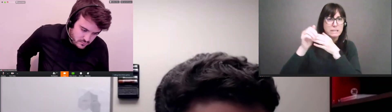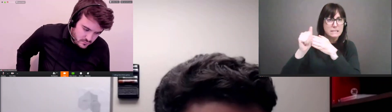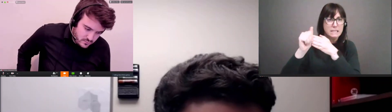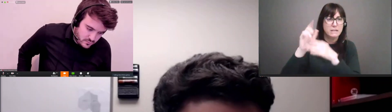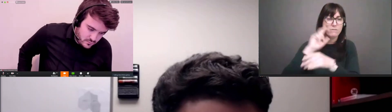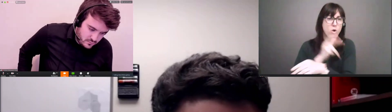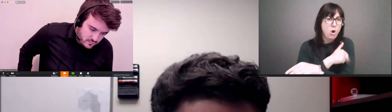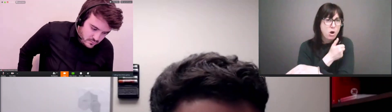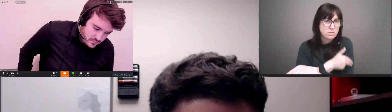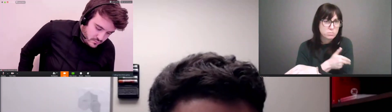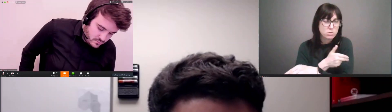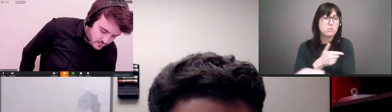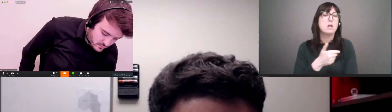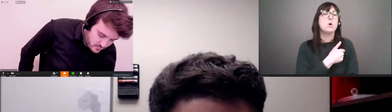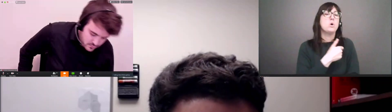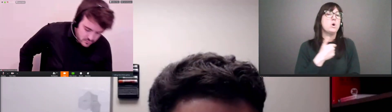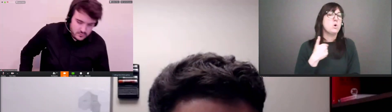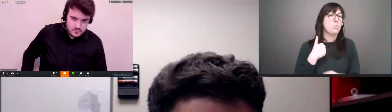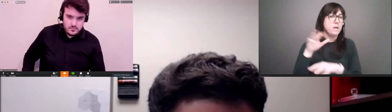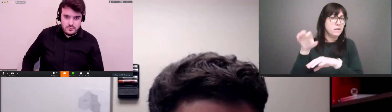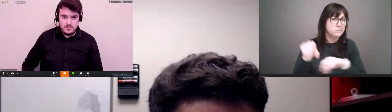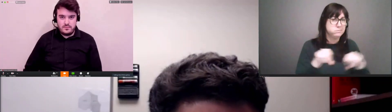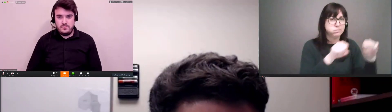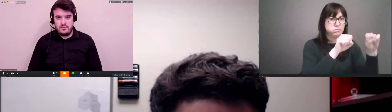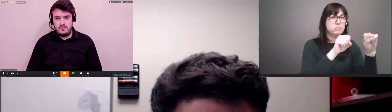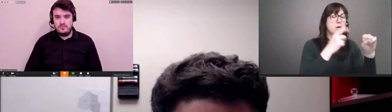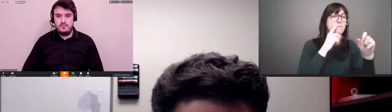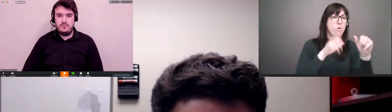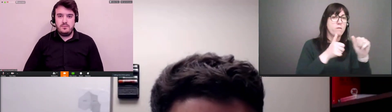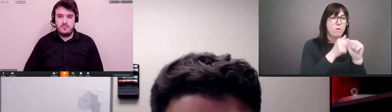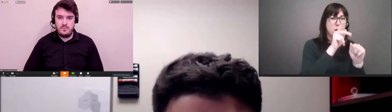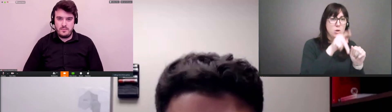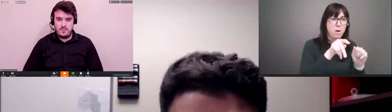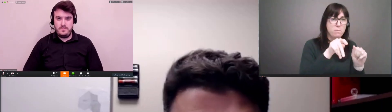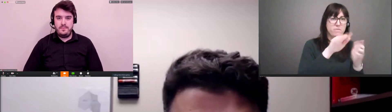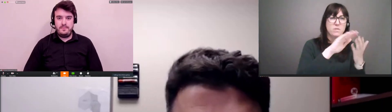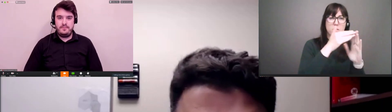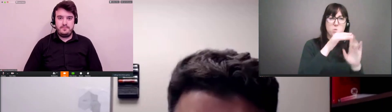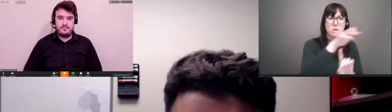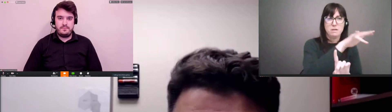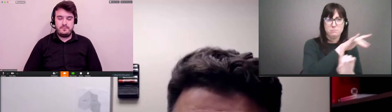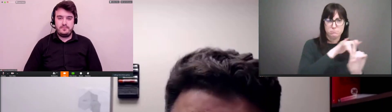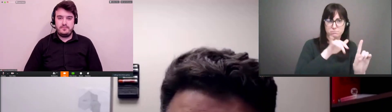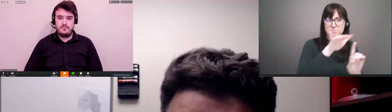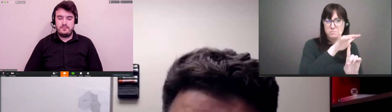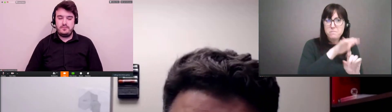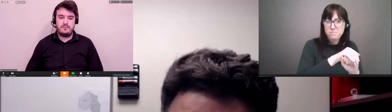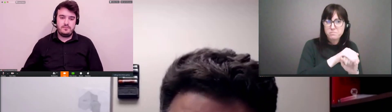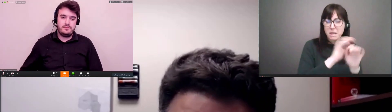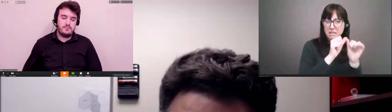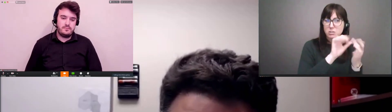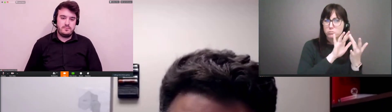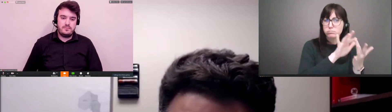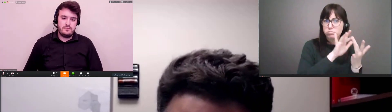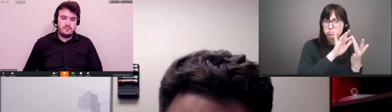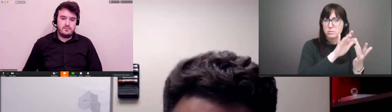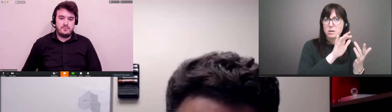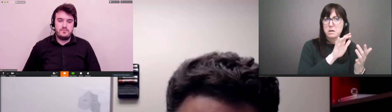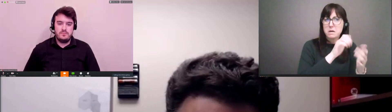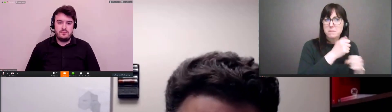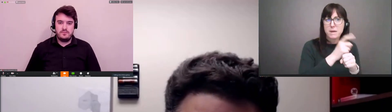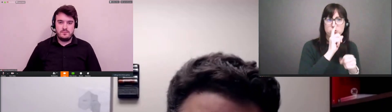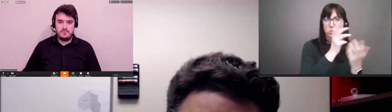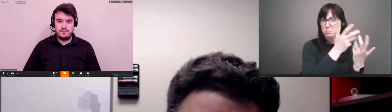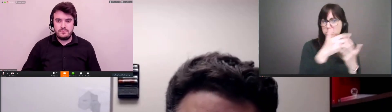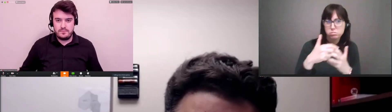lead in terms of follow-up within the community, and we keep in close communication to coordinate those